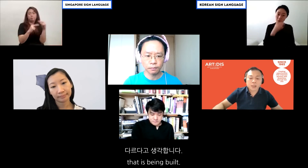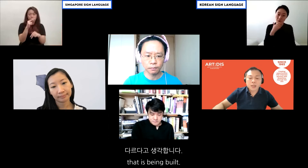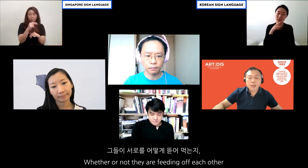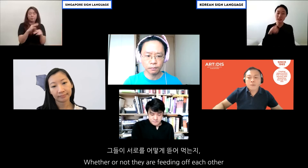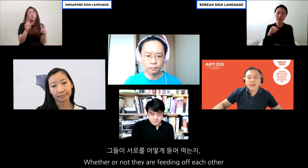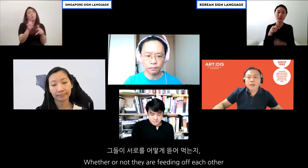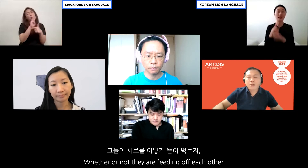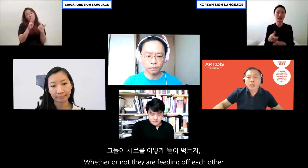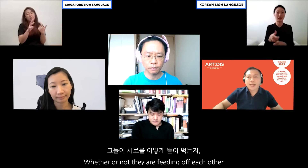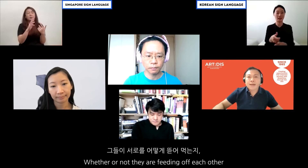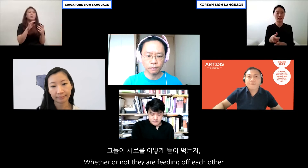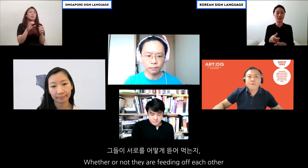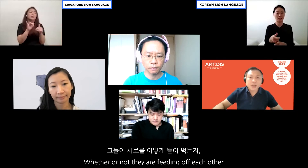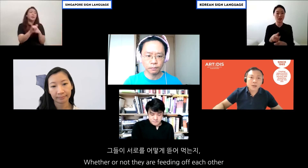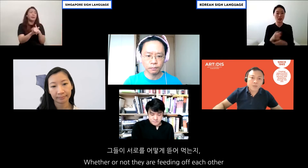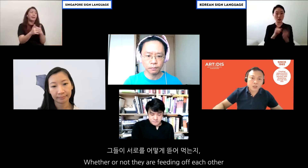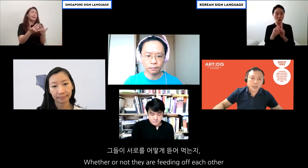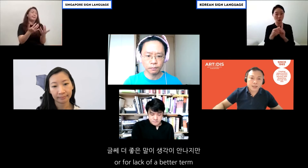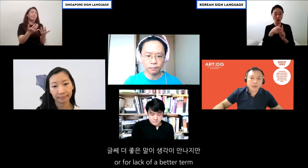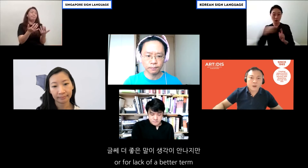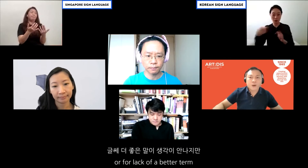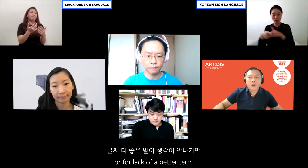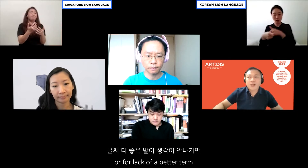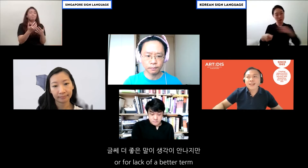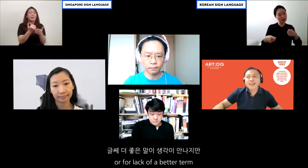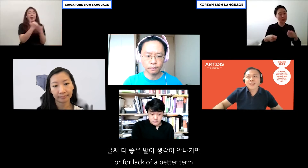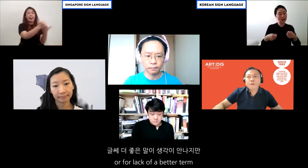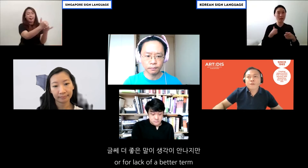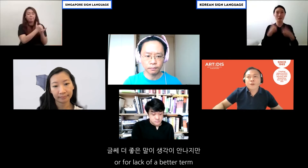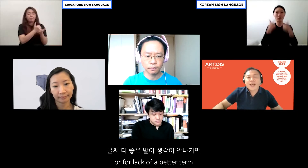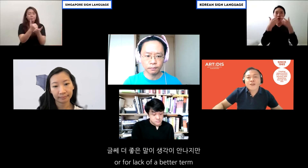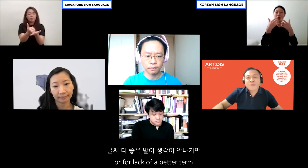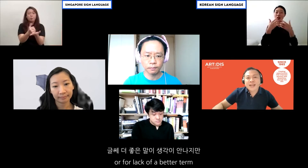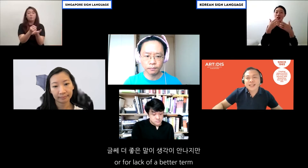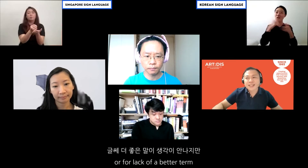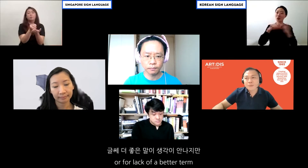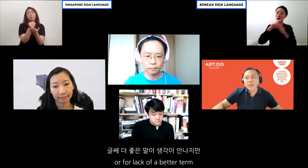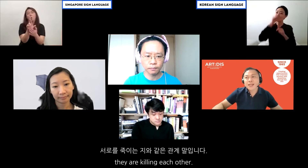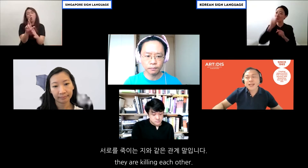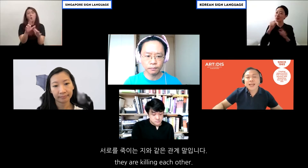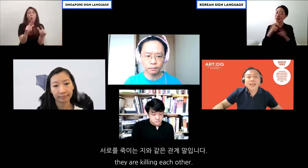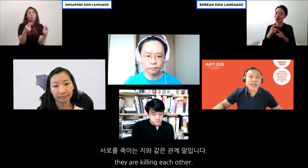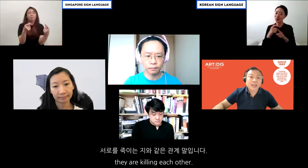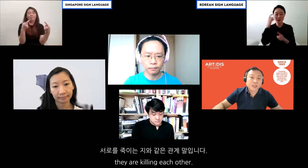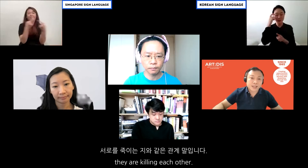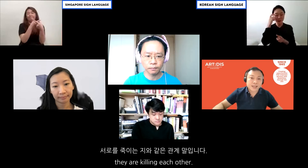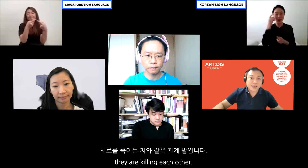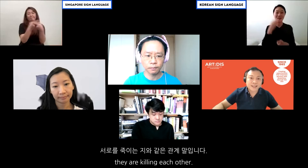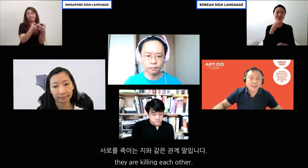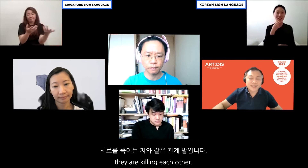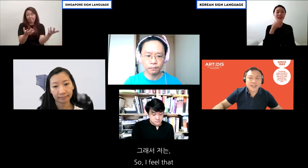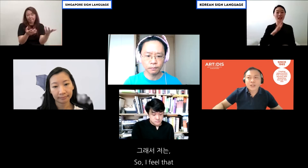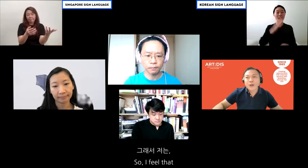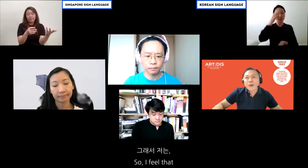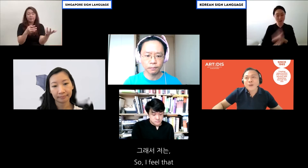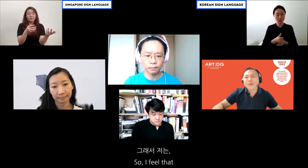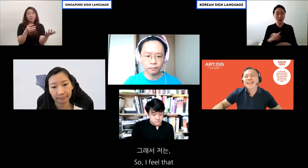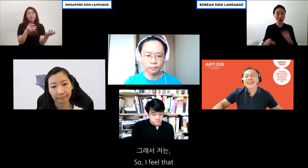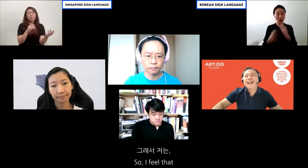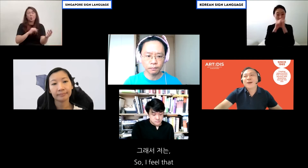built, whether or not they are feeding off each other or, for lack of a better term, they are killing each other.